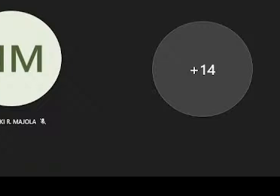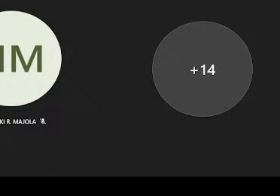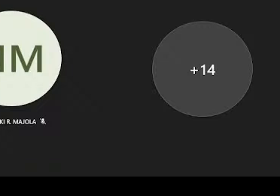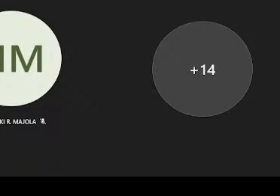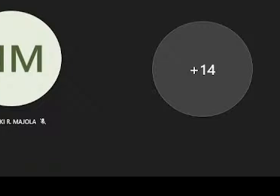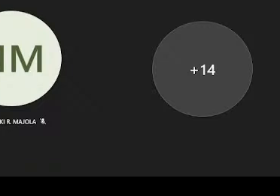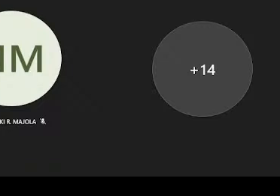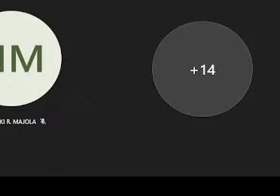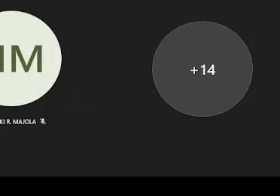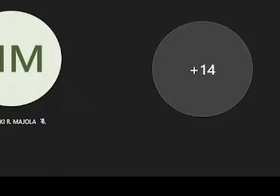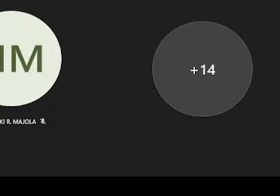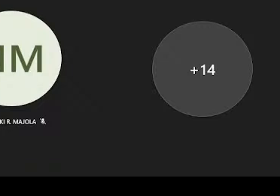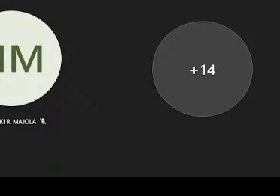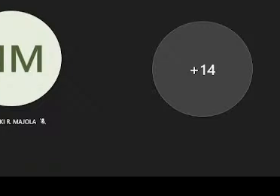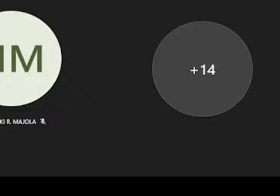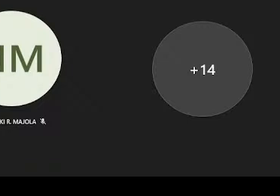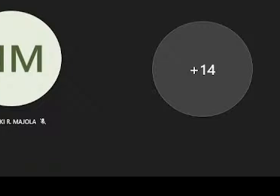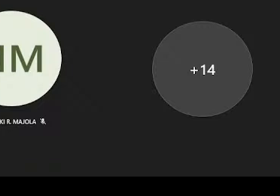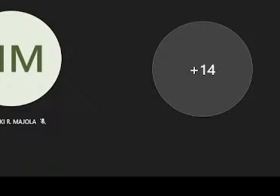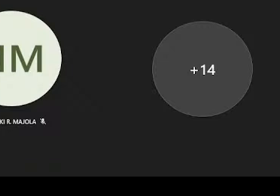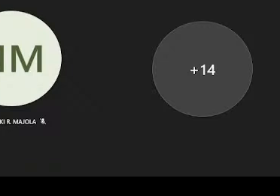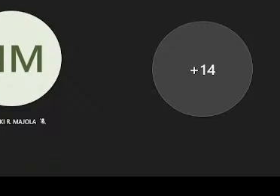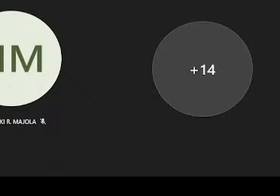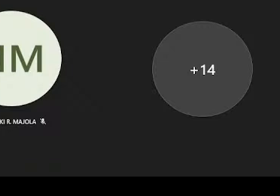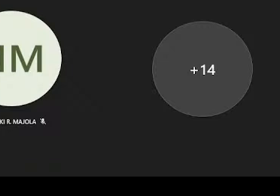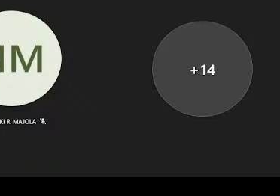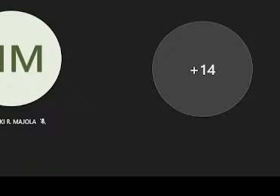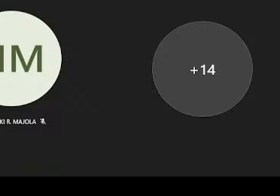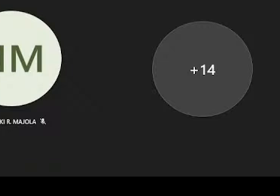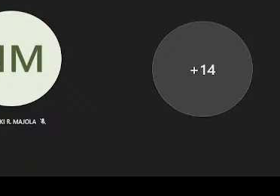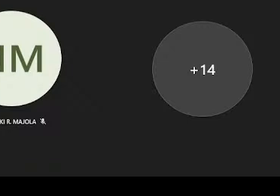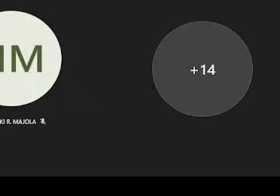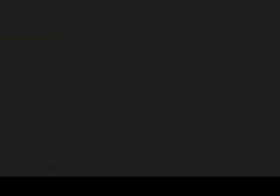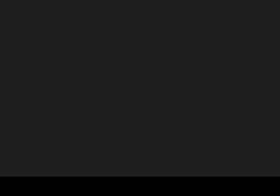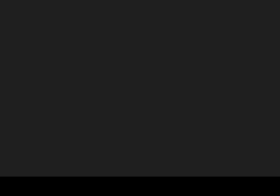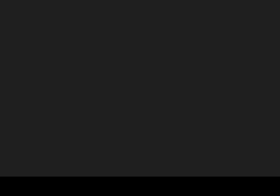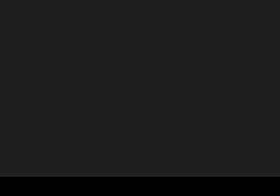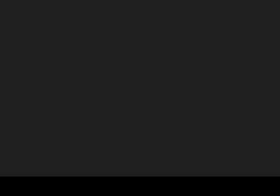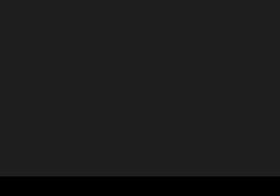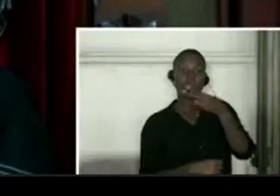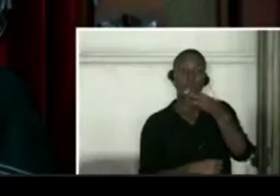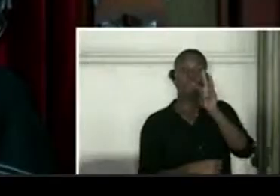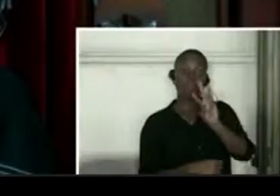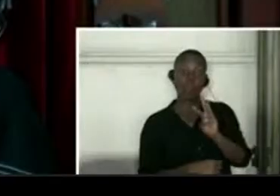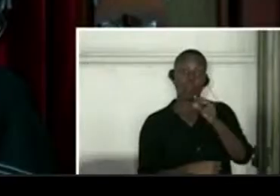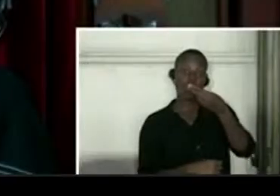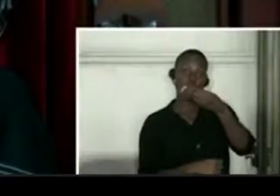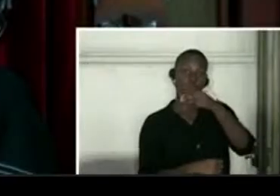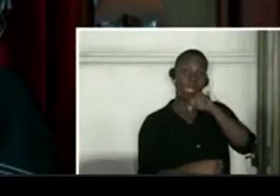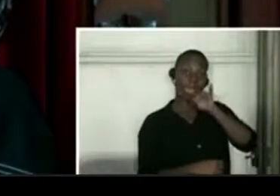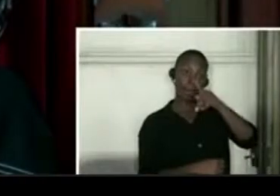arise. The Office of the Chief Whip has been informed that Honorable